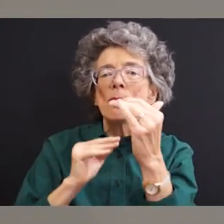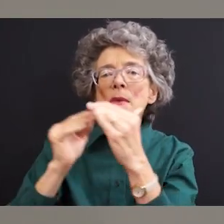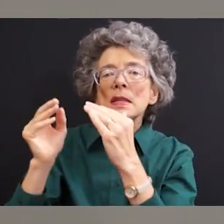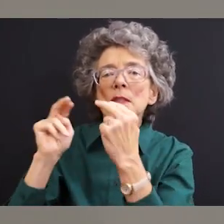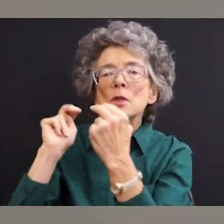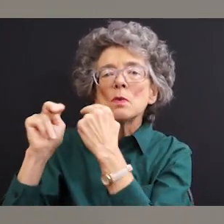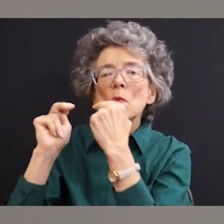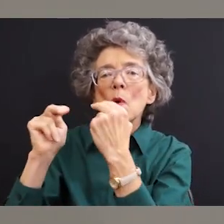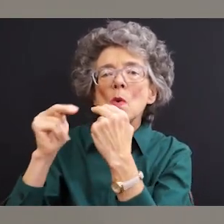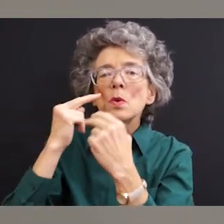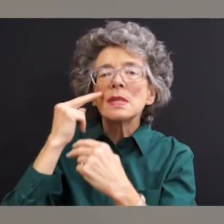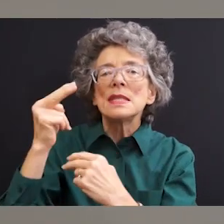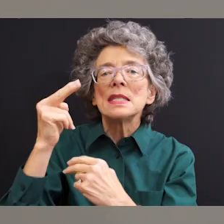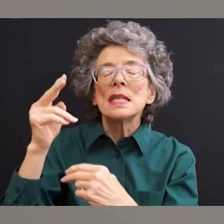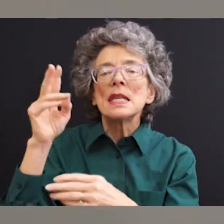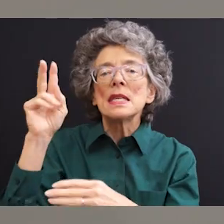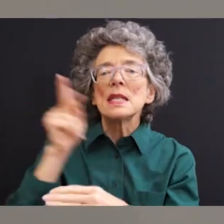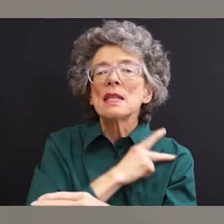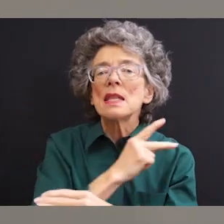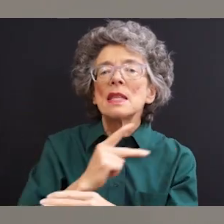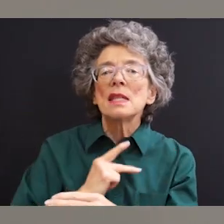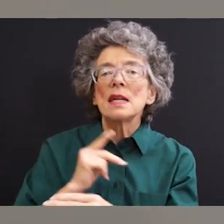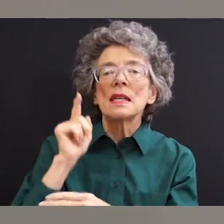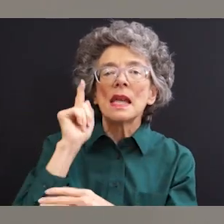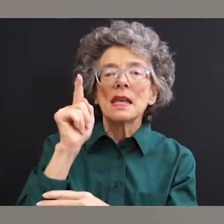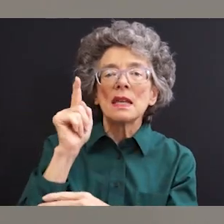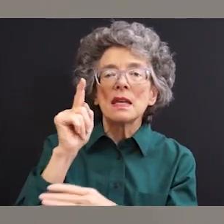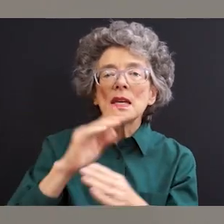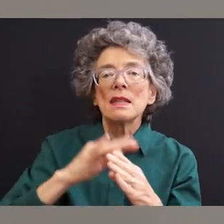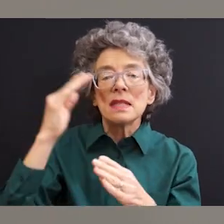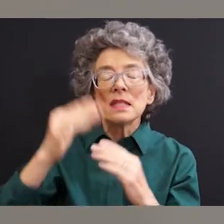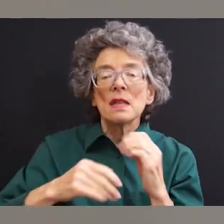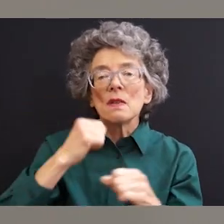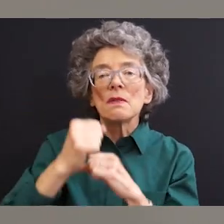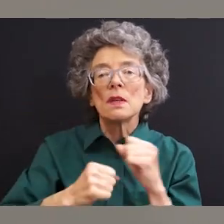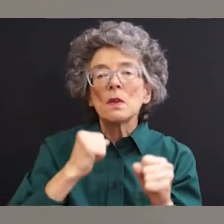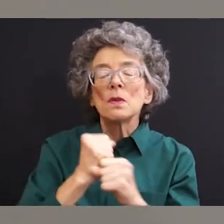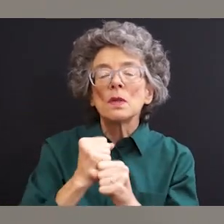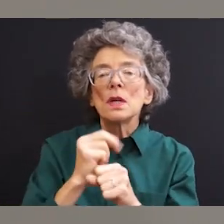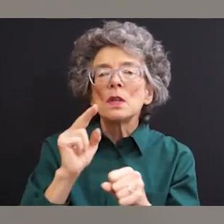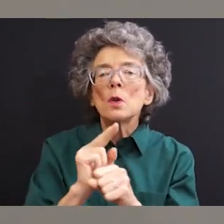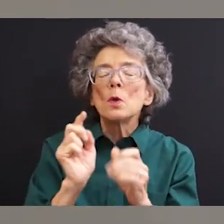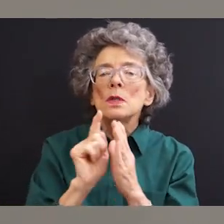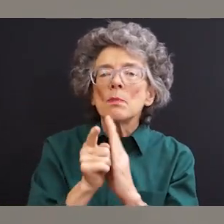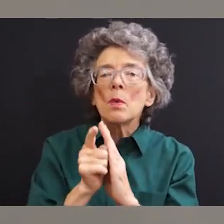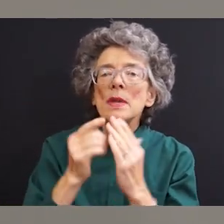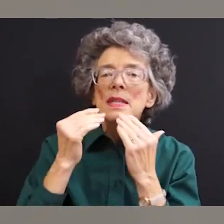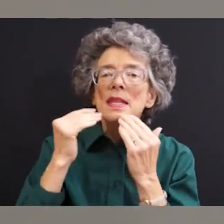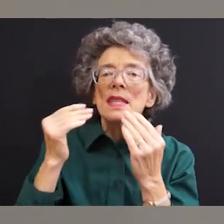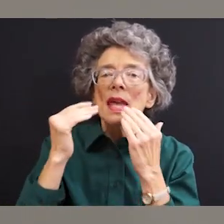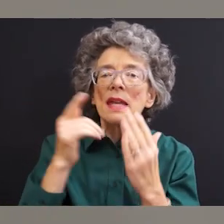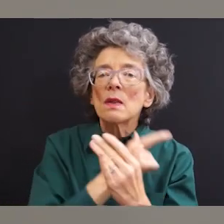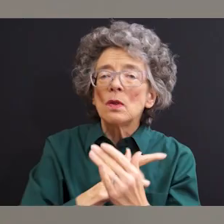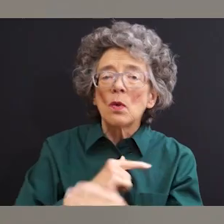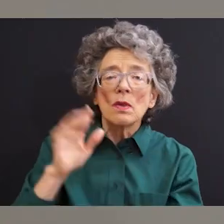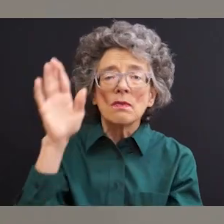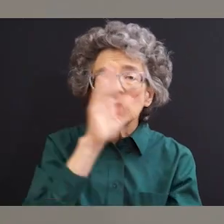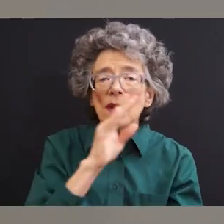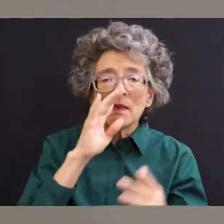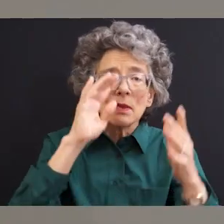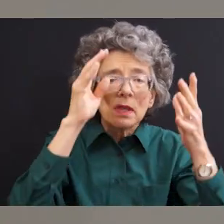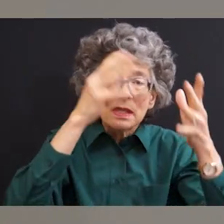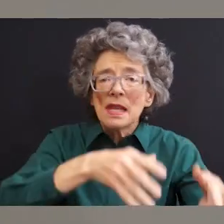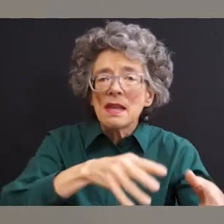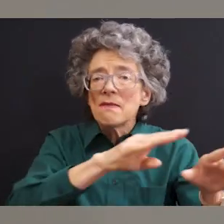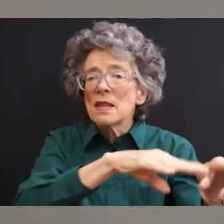King. At this end of the year, we should take a moment to thank the Lord for never leaving us in the struggle,